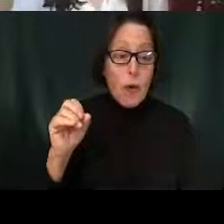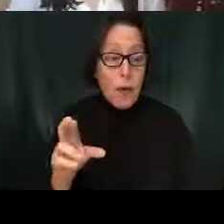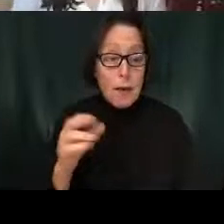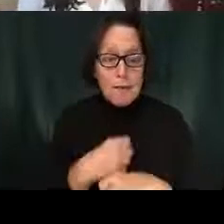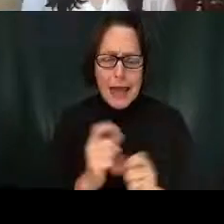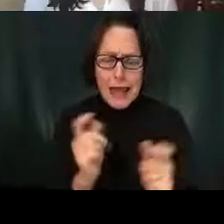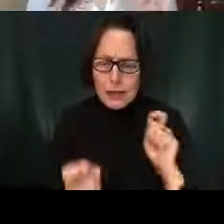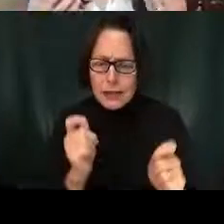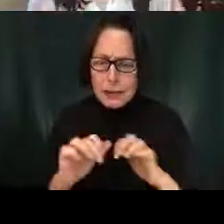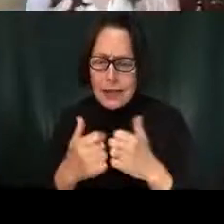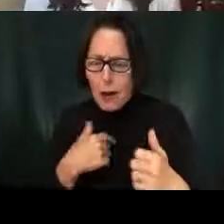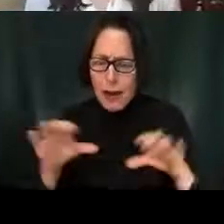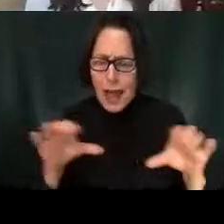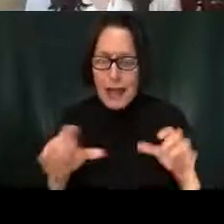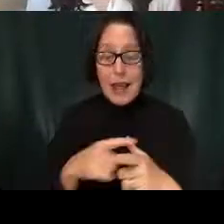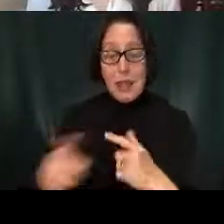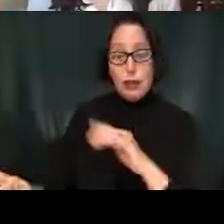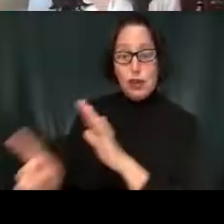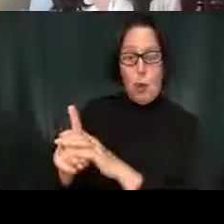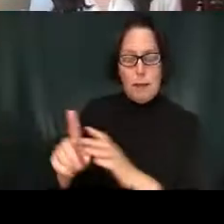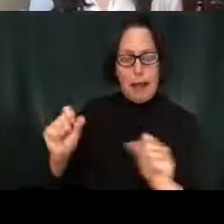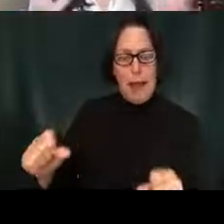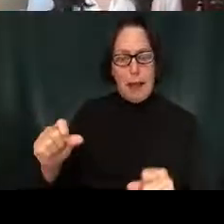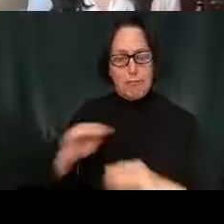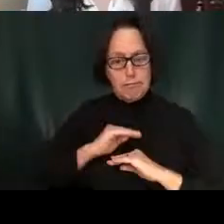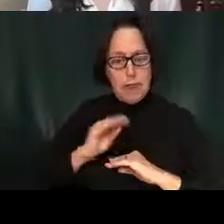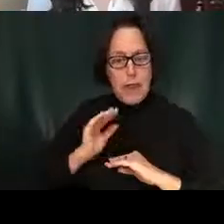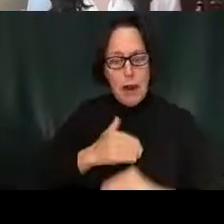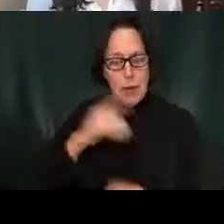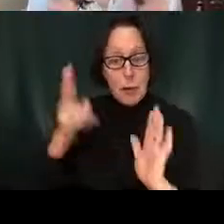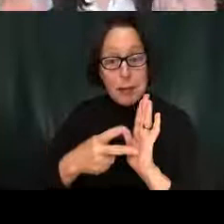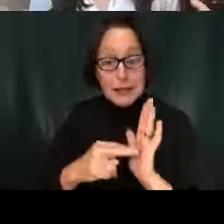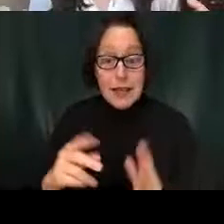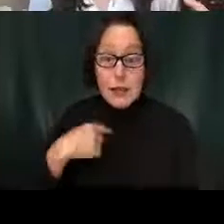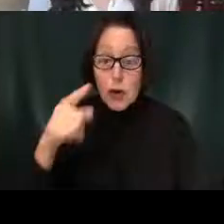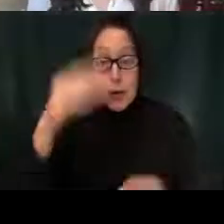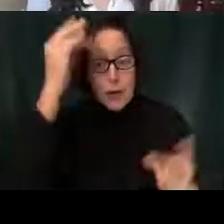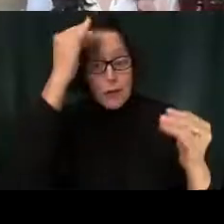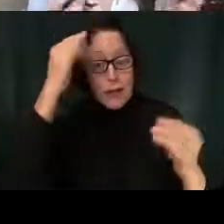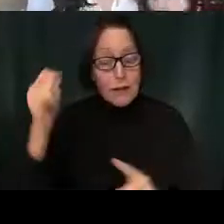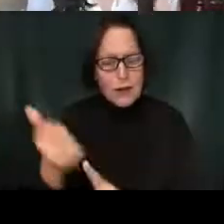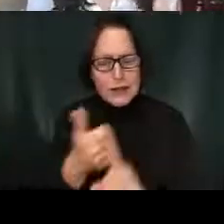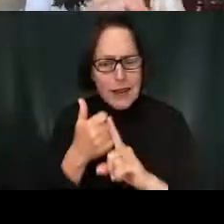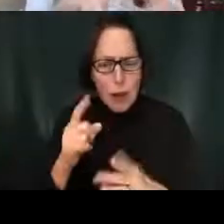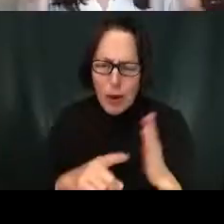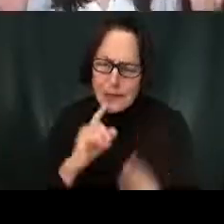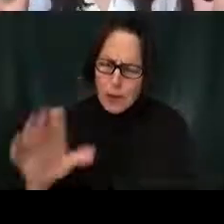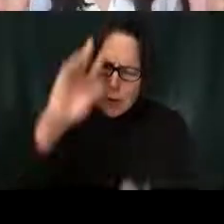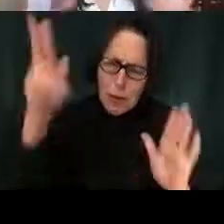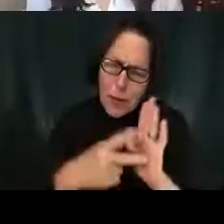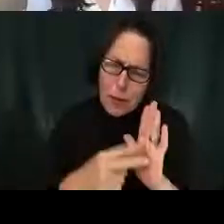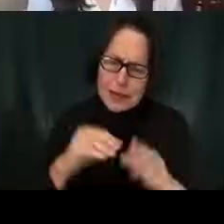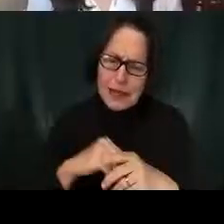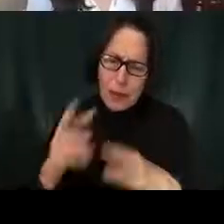making adjustments to how we act and in showing up to fulfill our own purpose. So reflect for yourself as we go through this time. What's your purpose in the